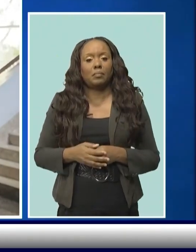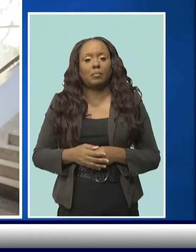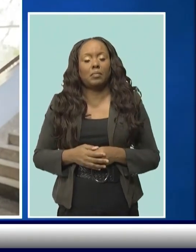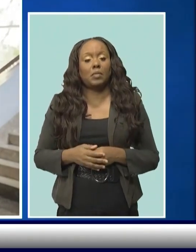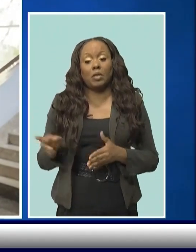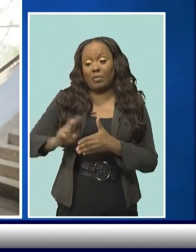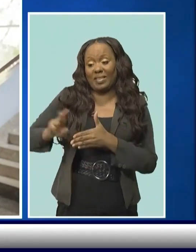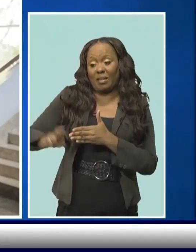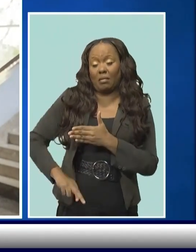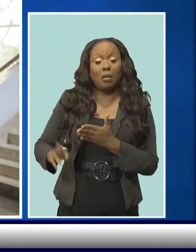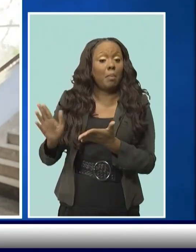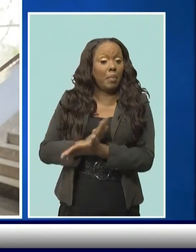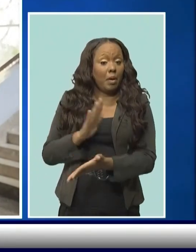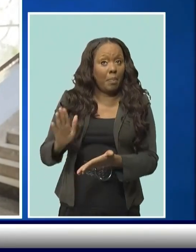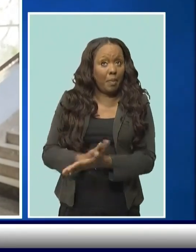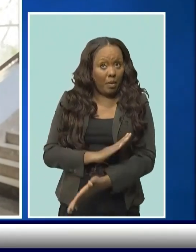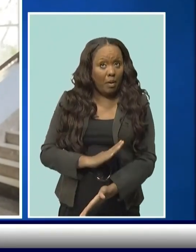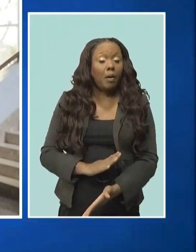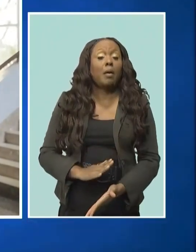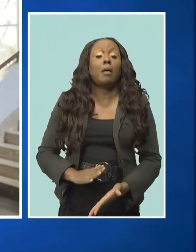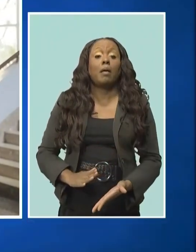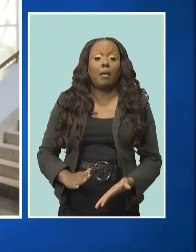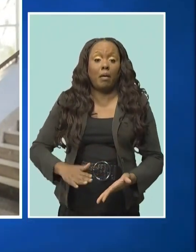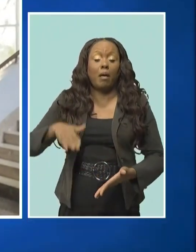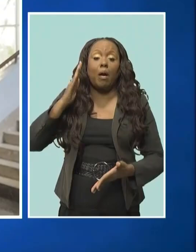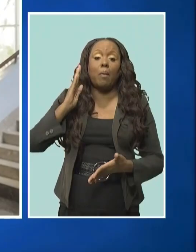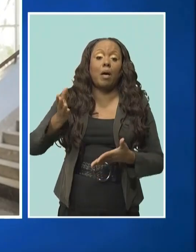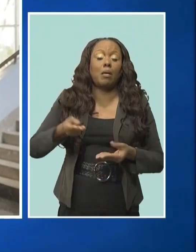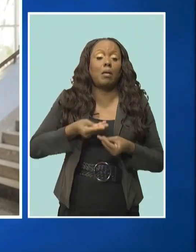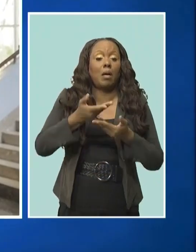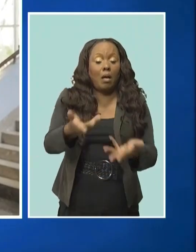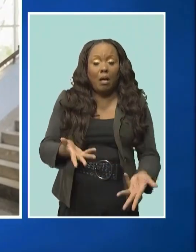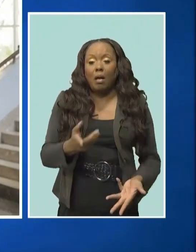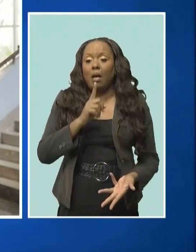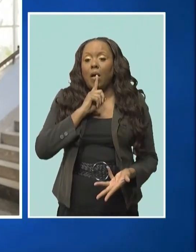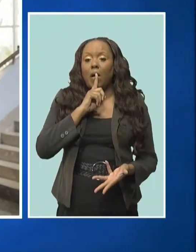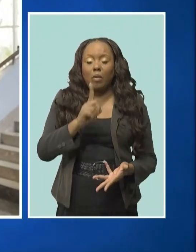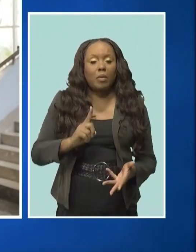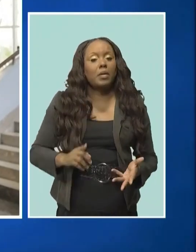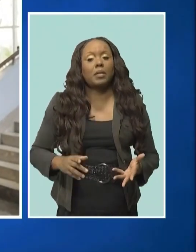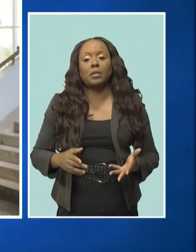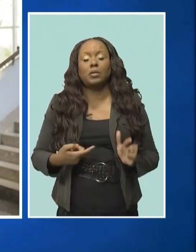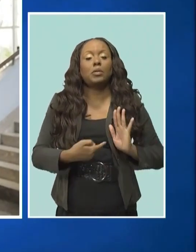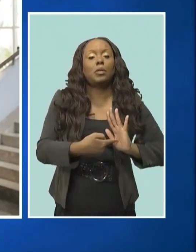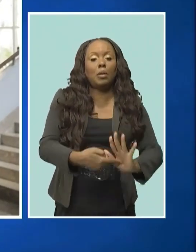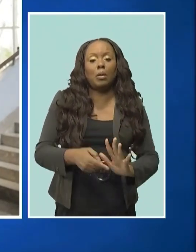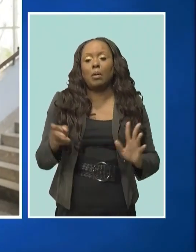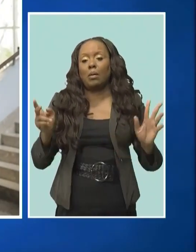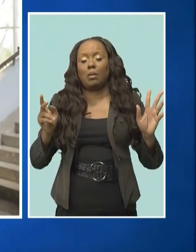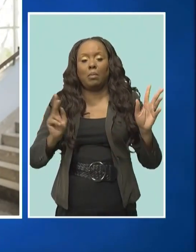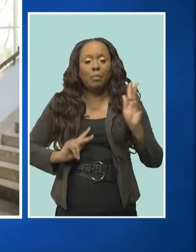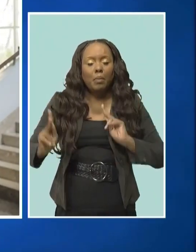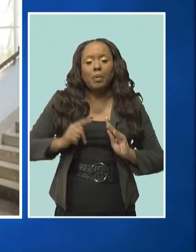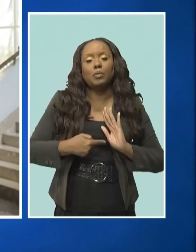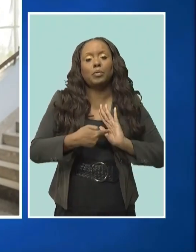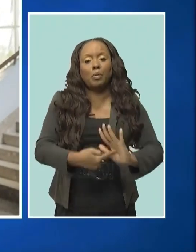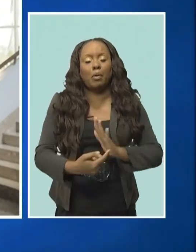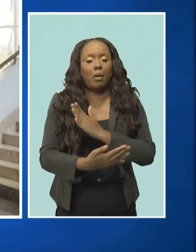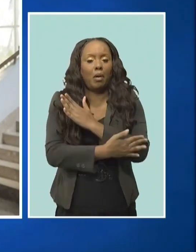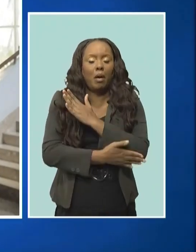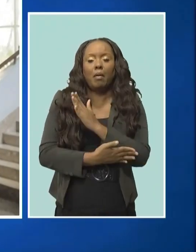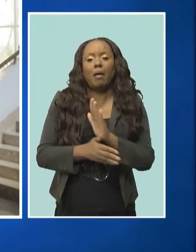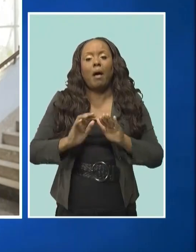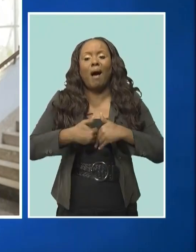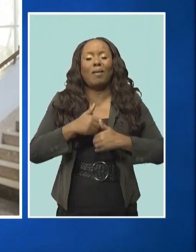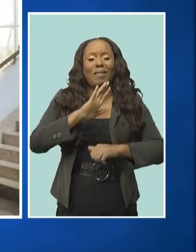going to be indeed strong and is going to set a roadmap for where countries can try to put their